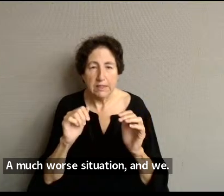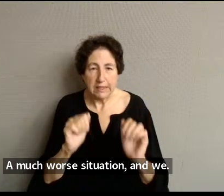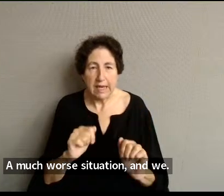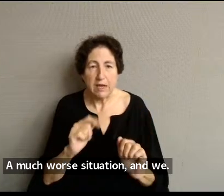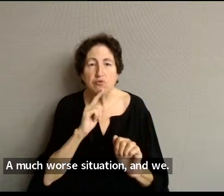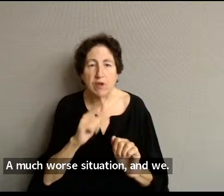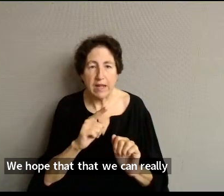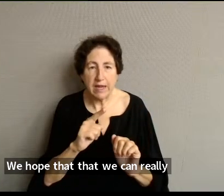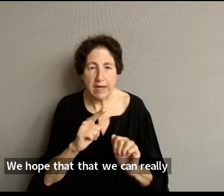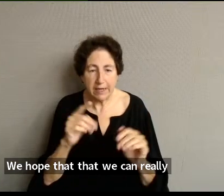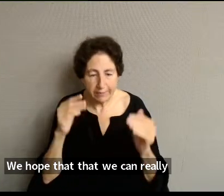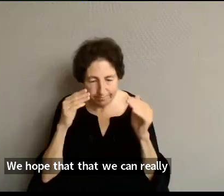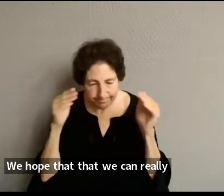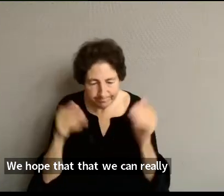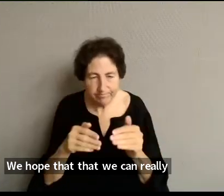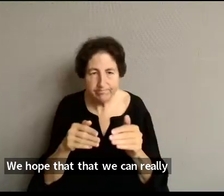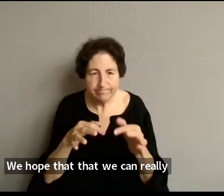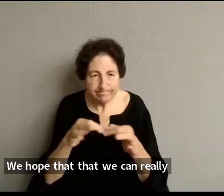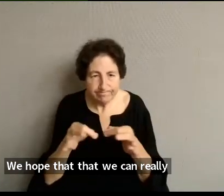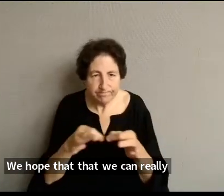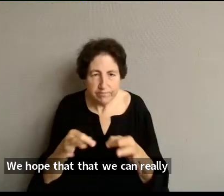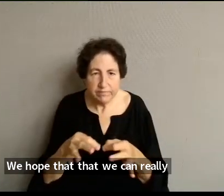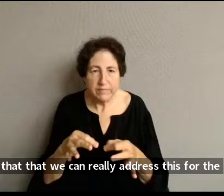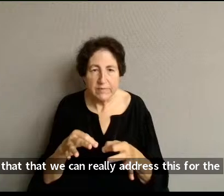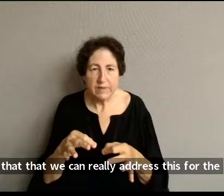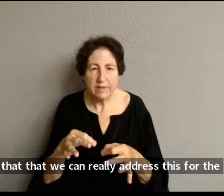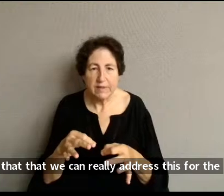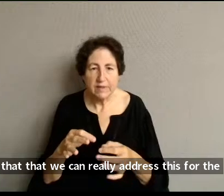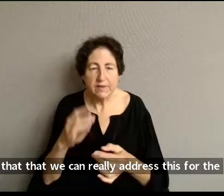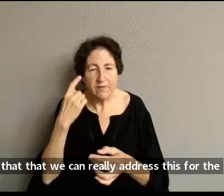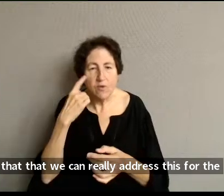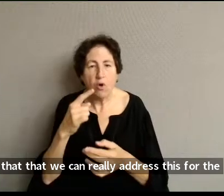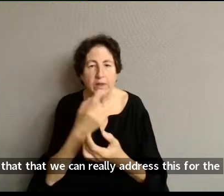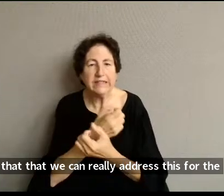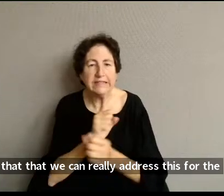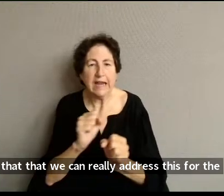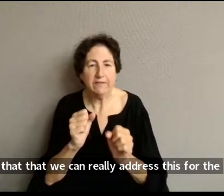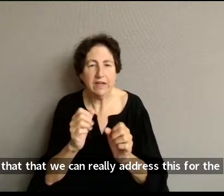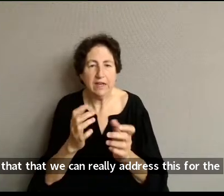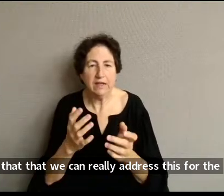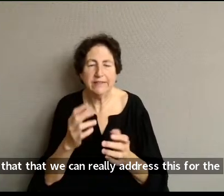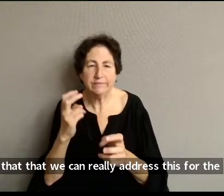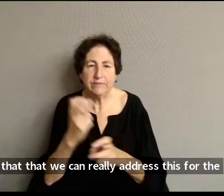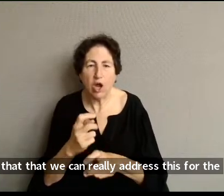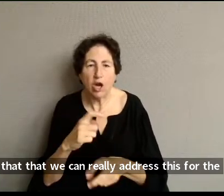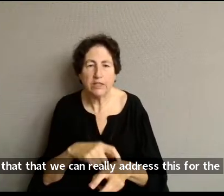address this for the safety of our students and our staff and our community. It's a hard time.